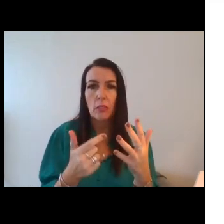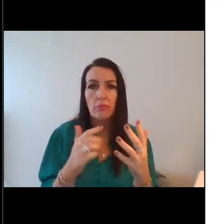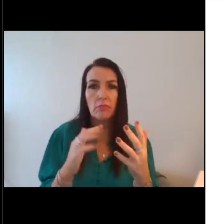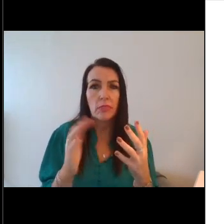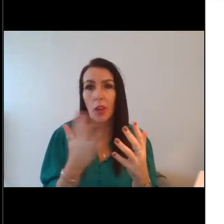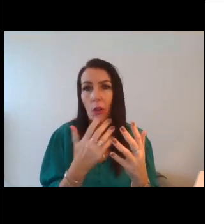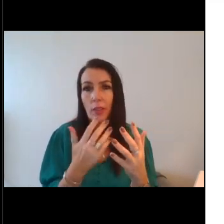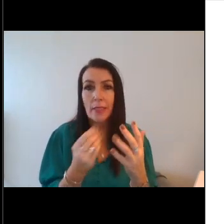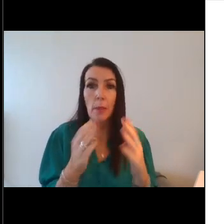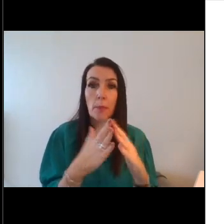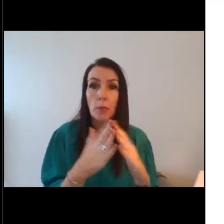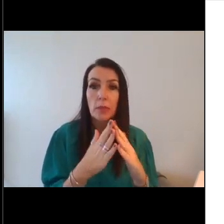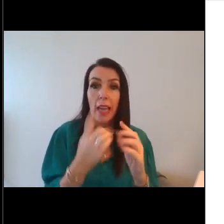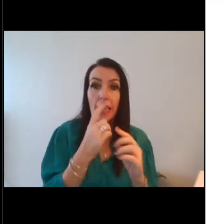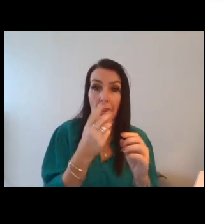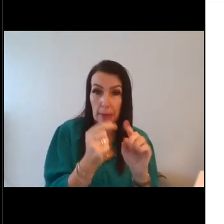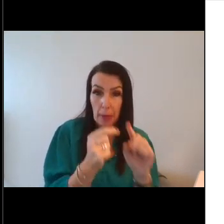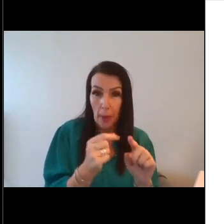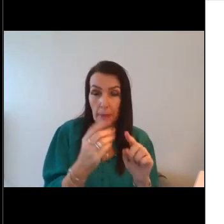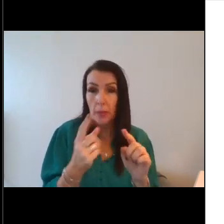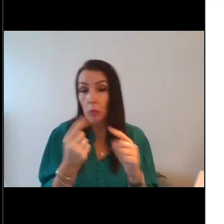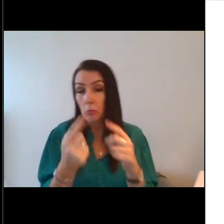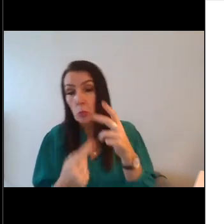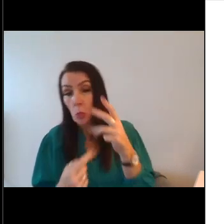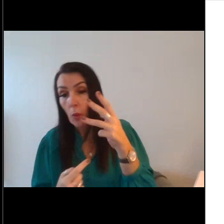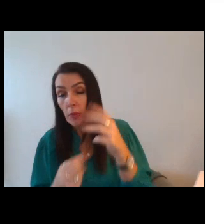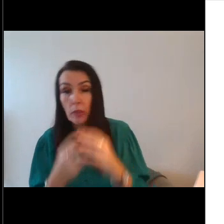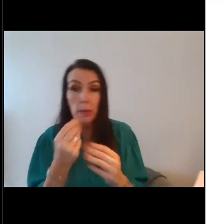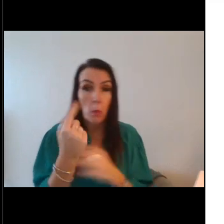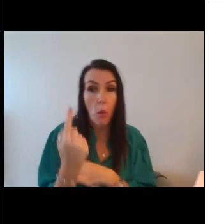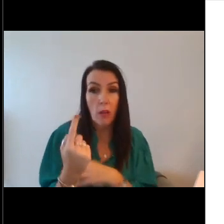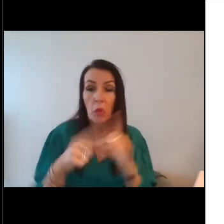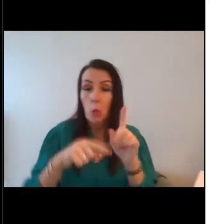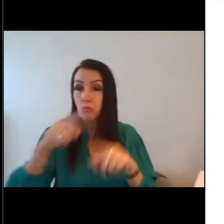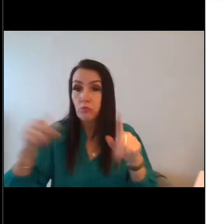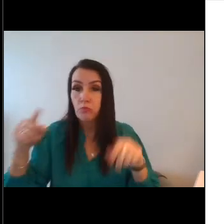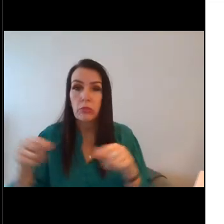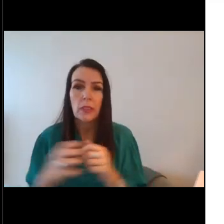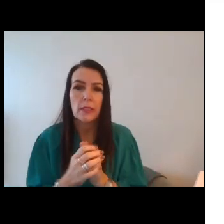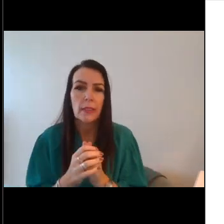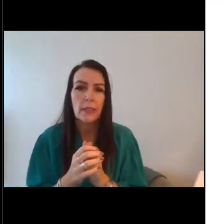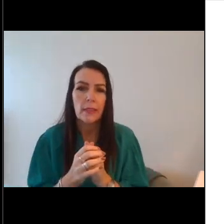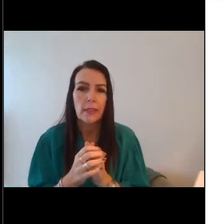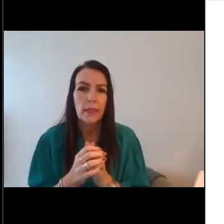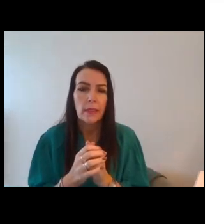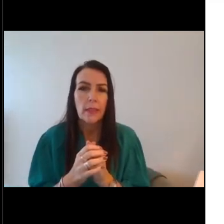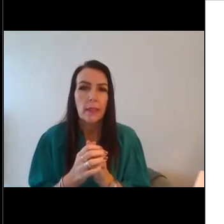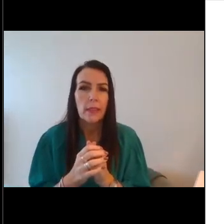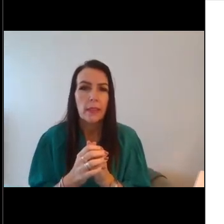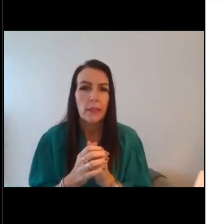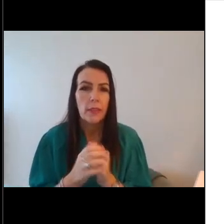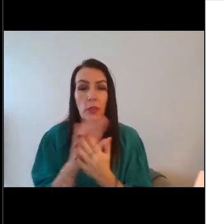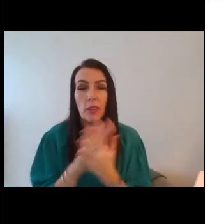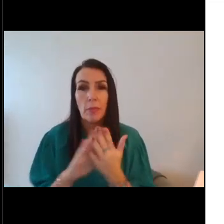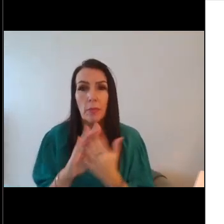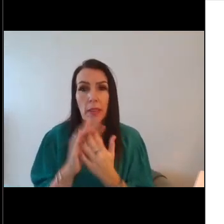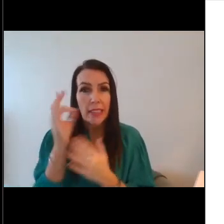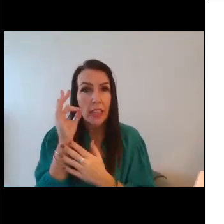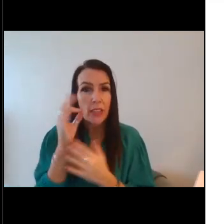there were properties that qualified for multiple intervention types, and that was completely fine. It was really just it just really means that councils might have